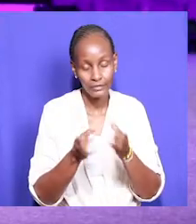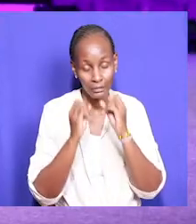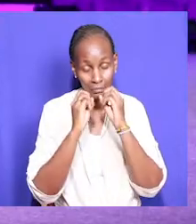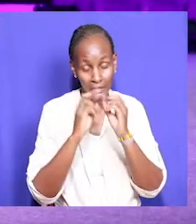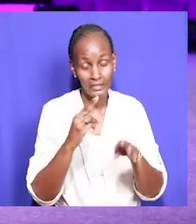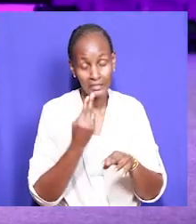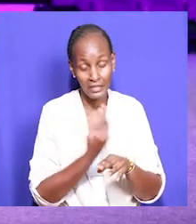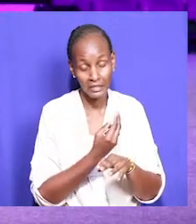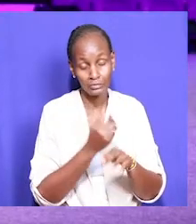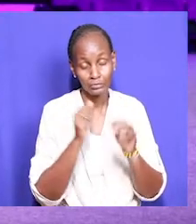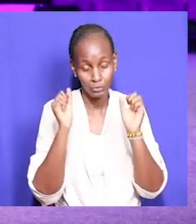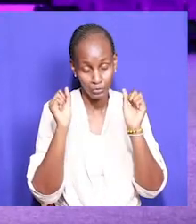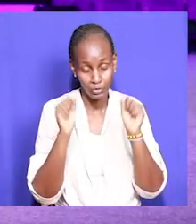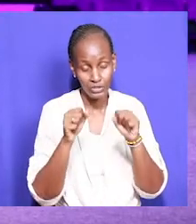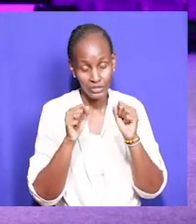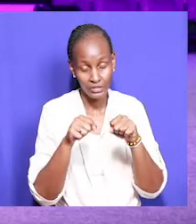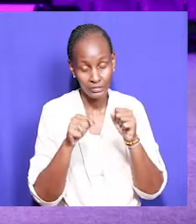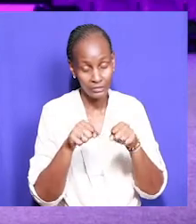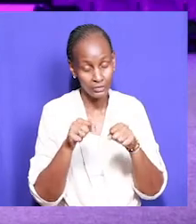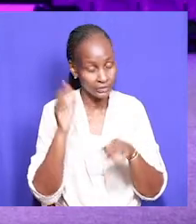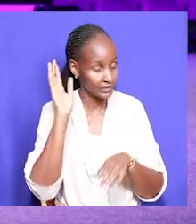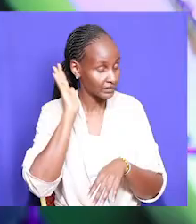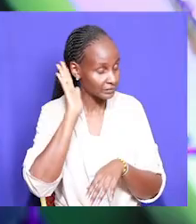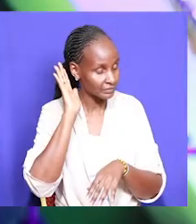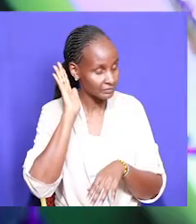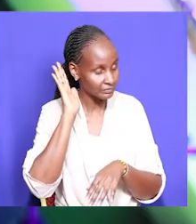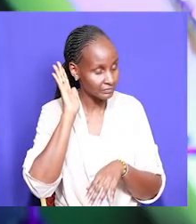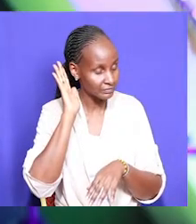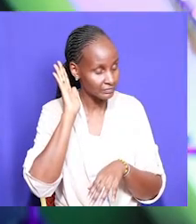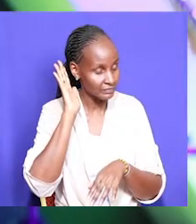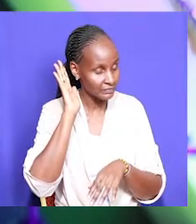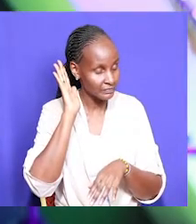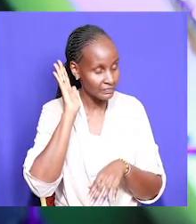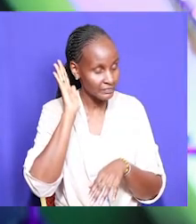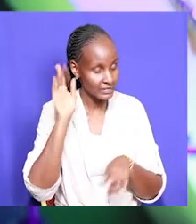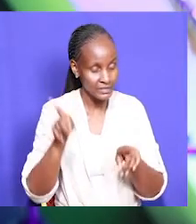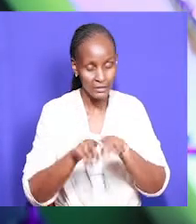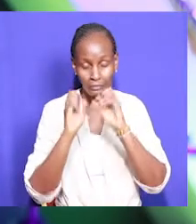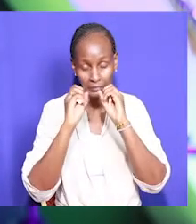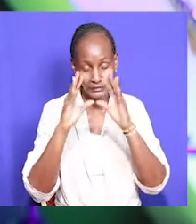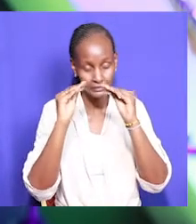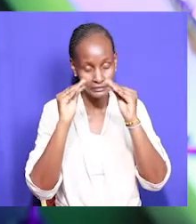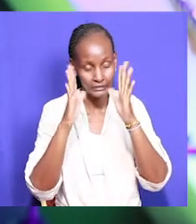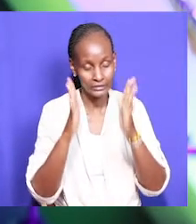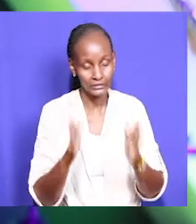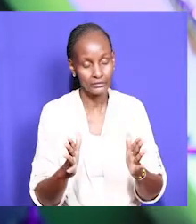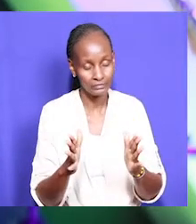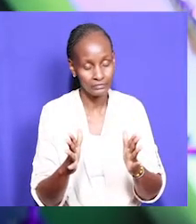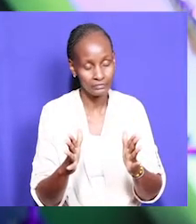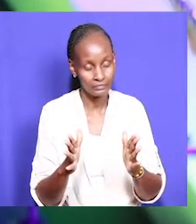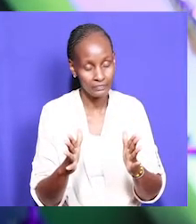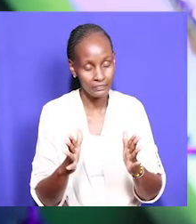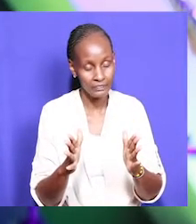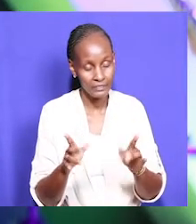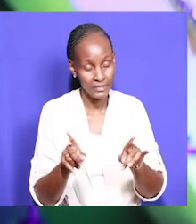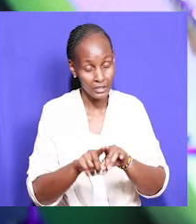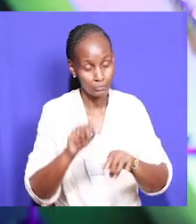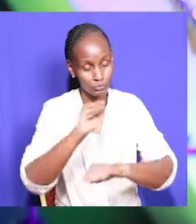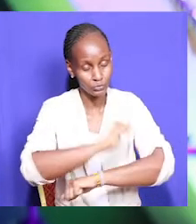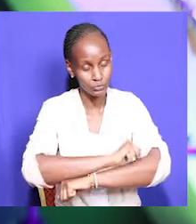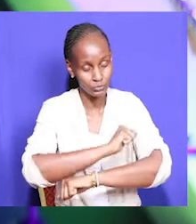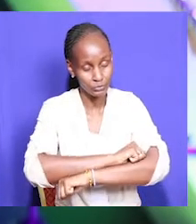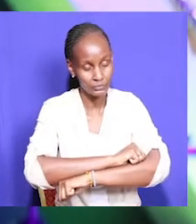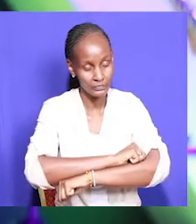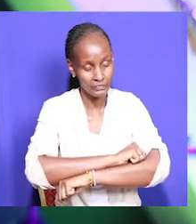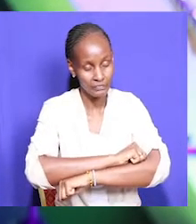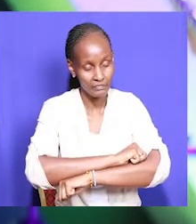us so we can. And please thanks the teachers and the schools and